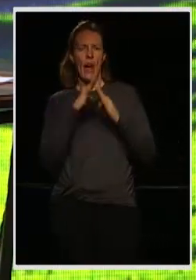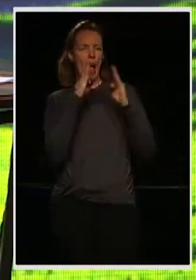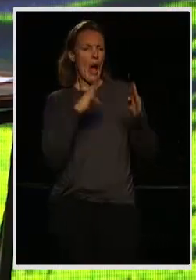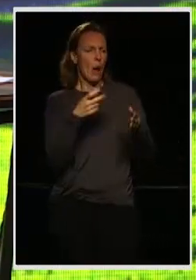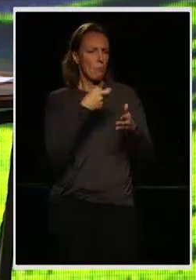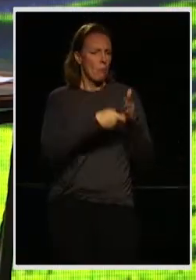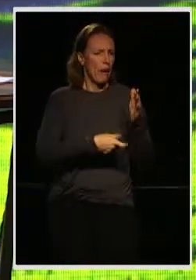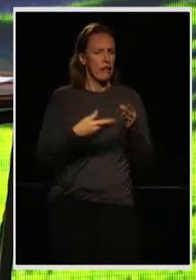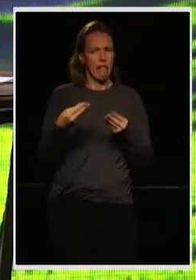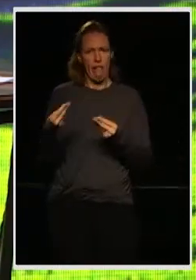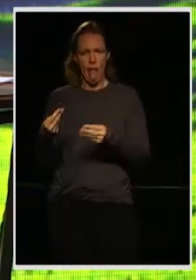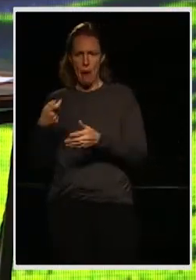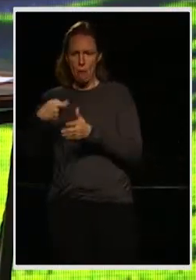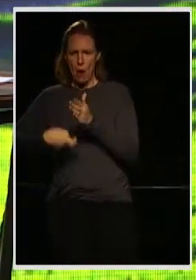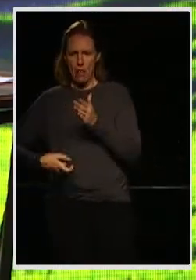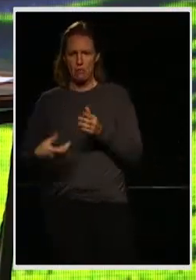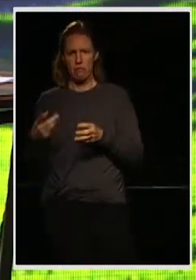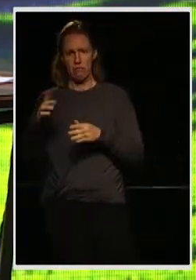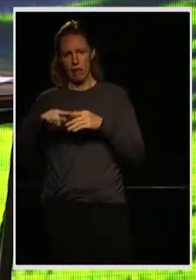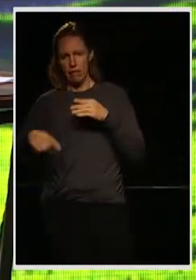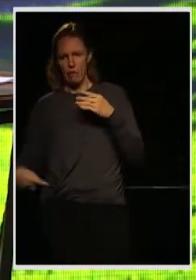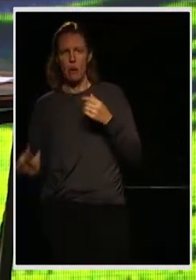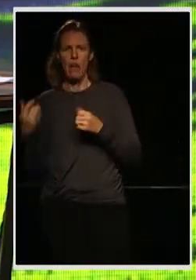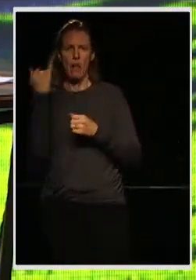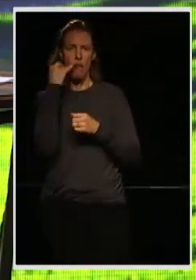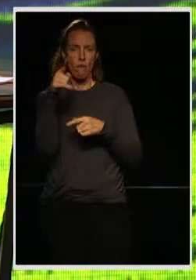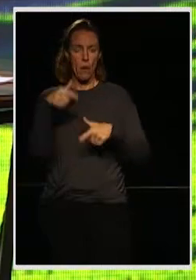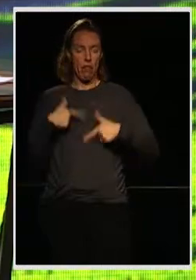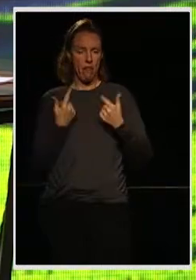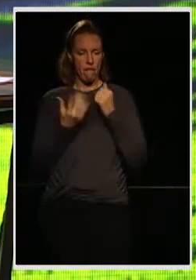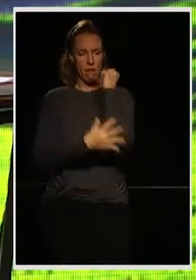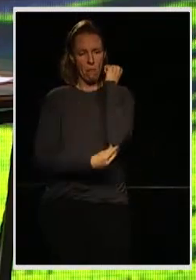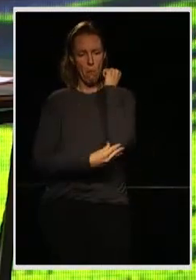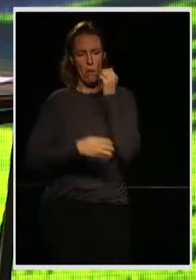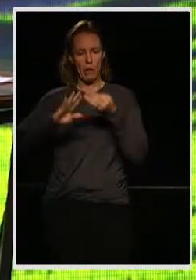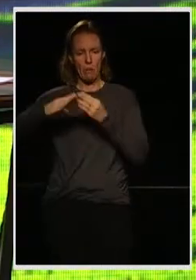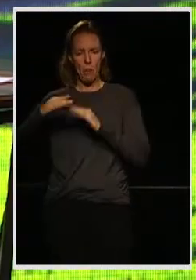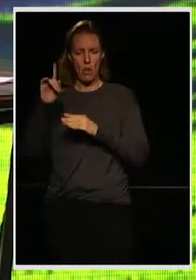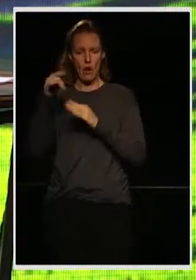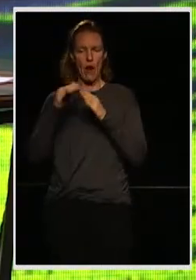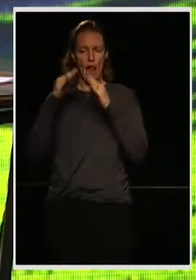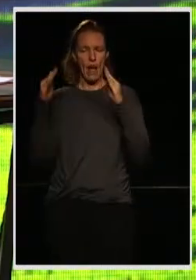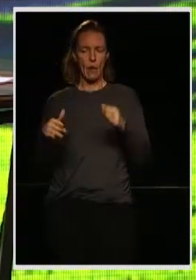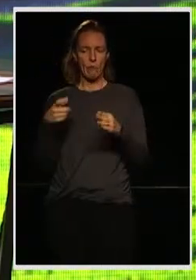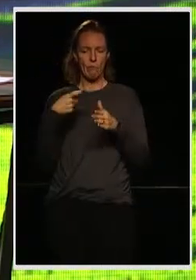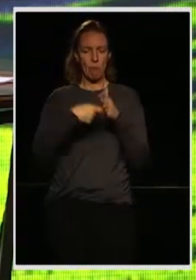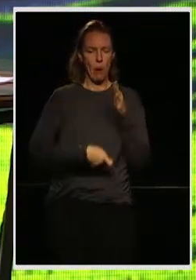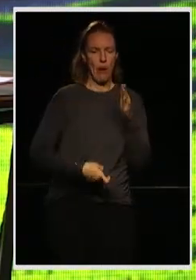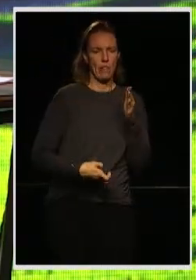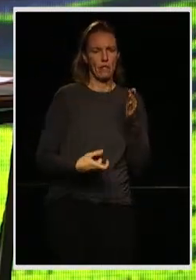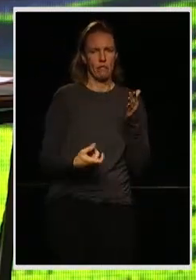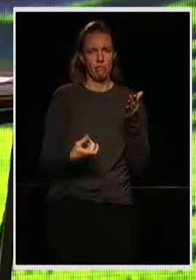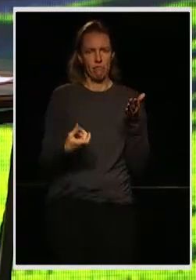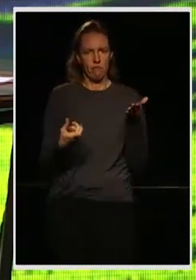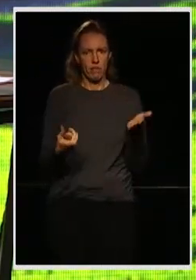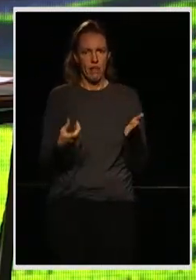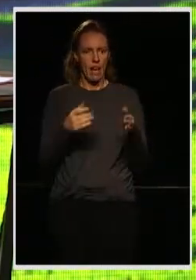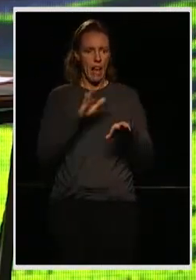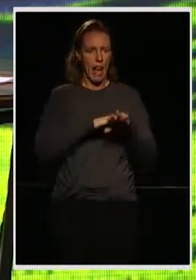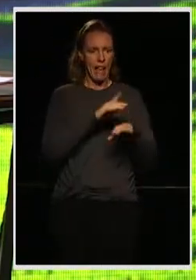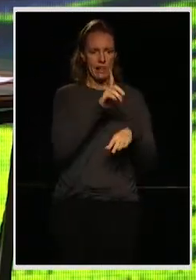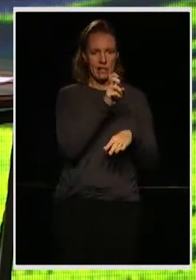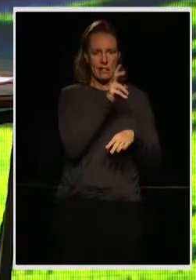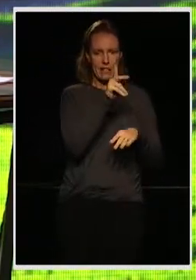cetera. Now, if you live in a poor community, your house is, the house price on your deed is